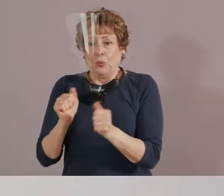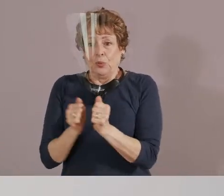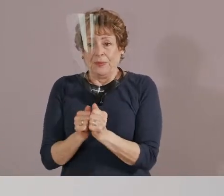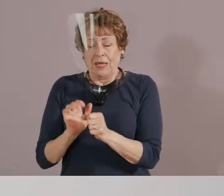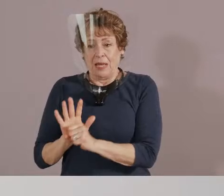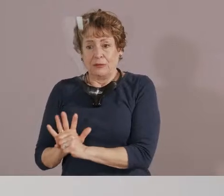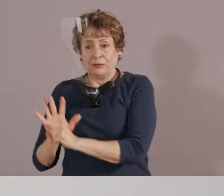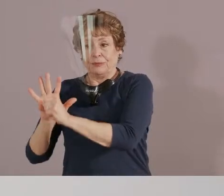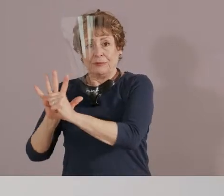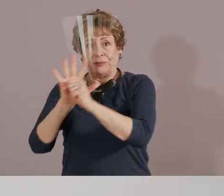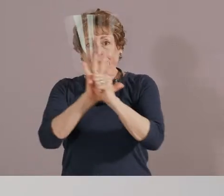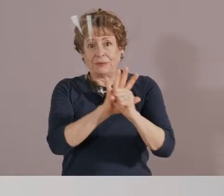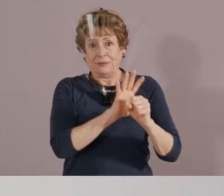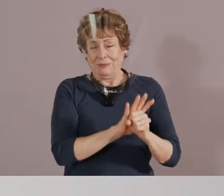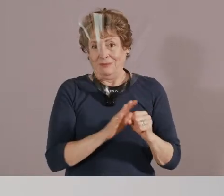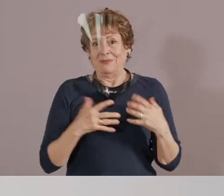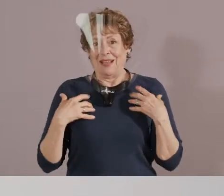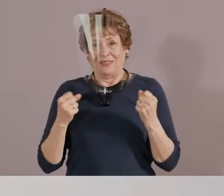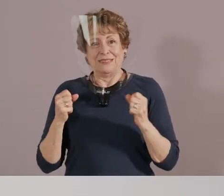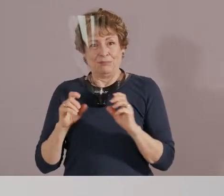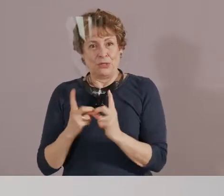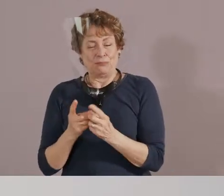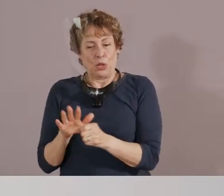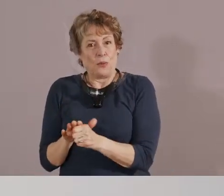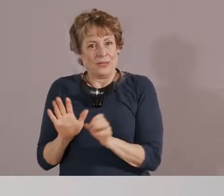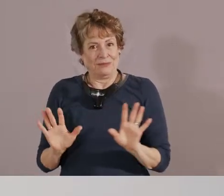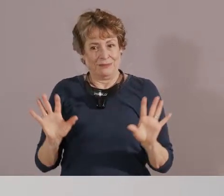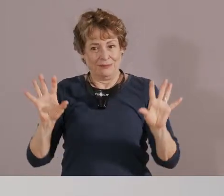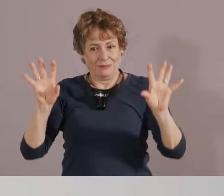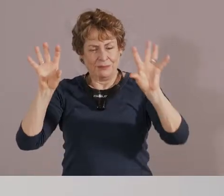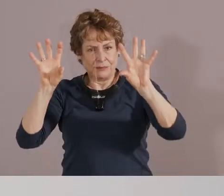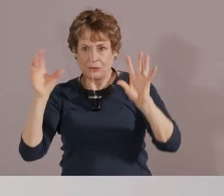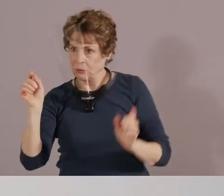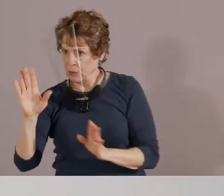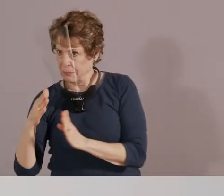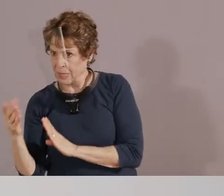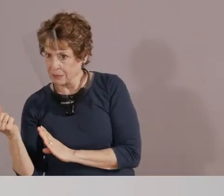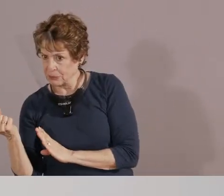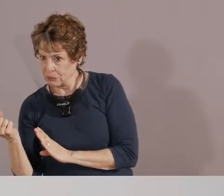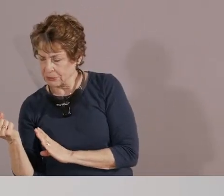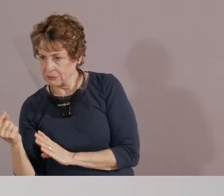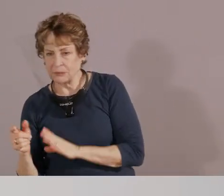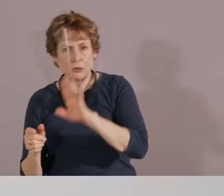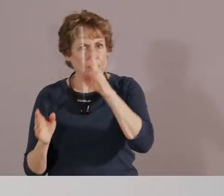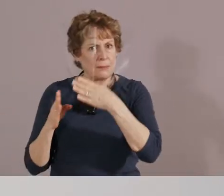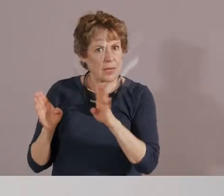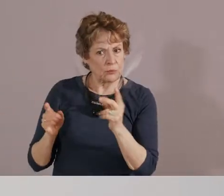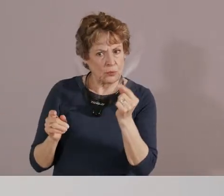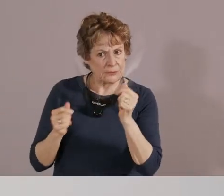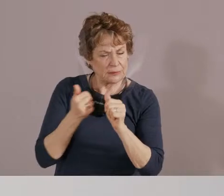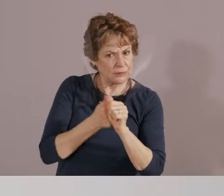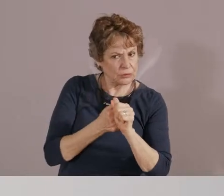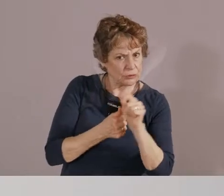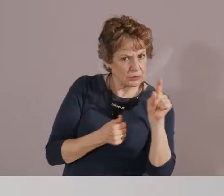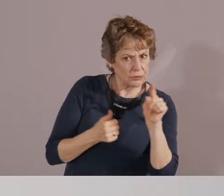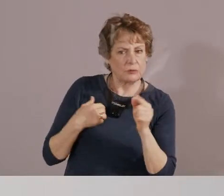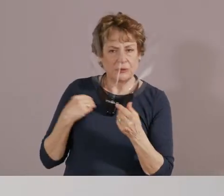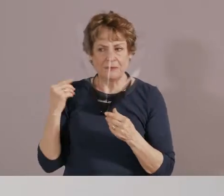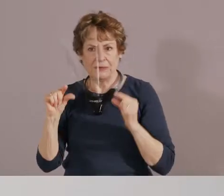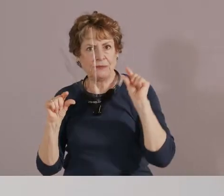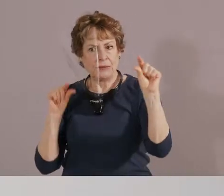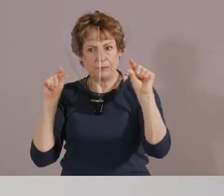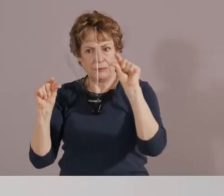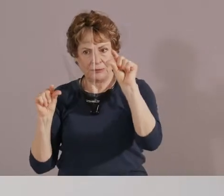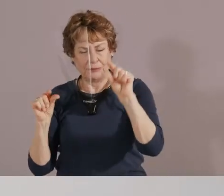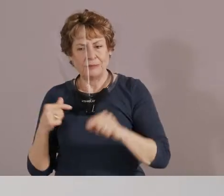their jurisdiction. We have made a federal request to our federal partners for additional